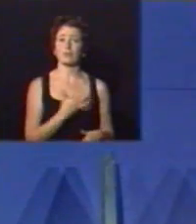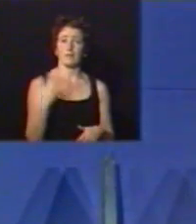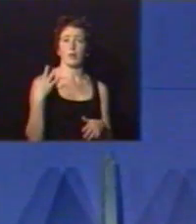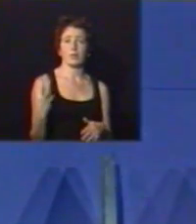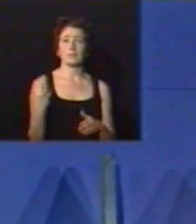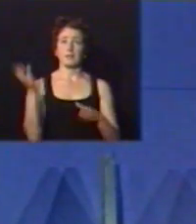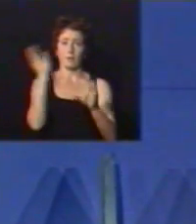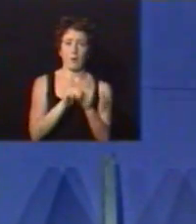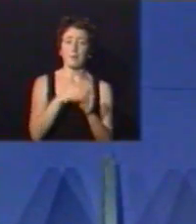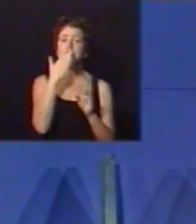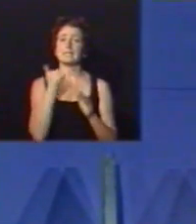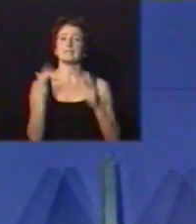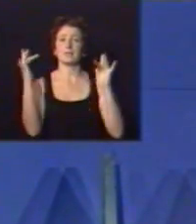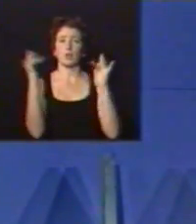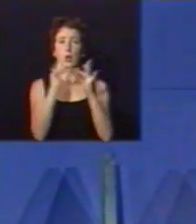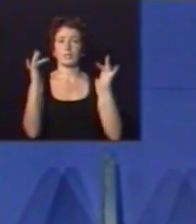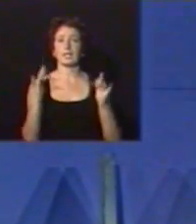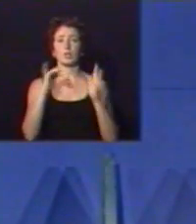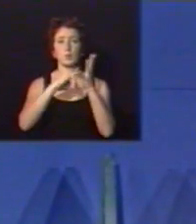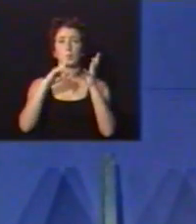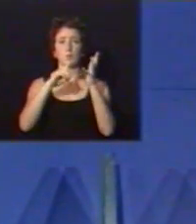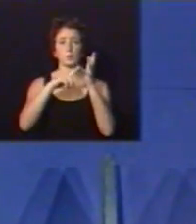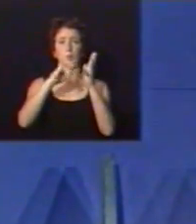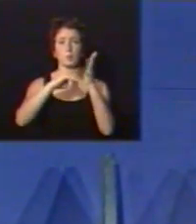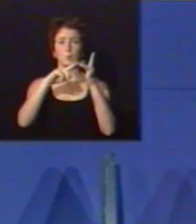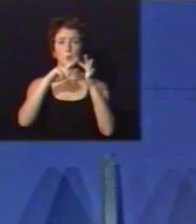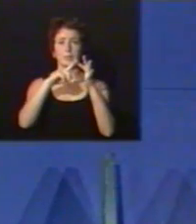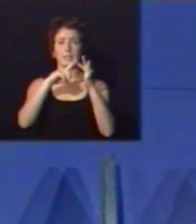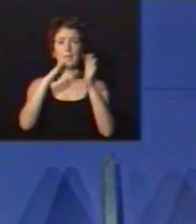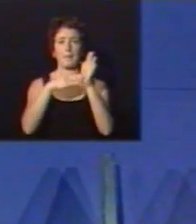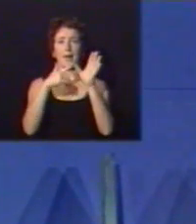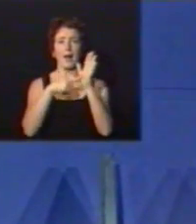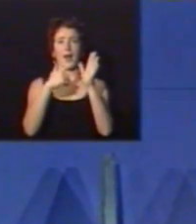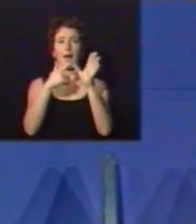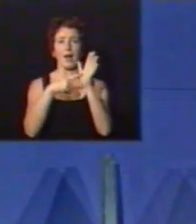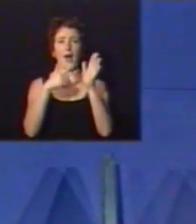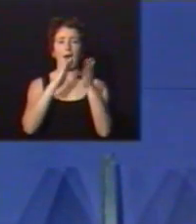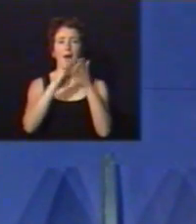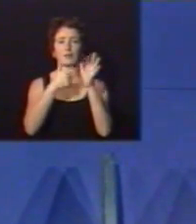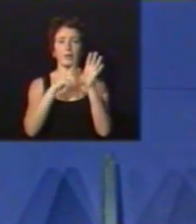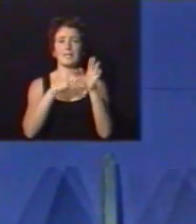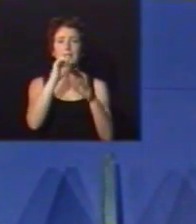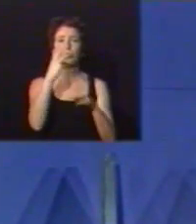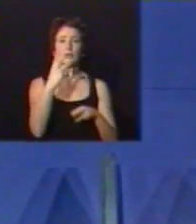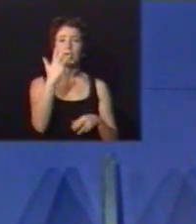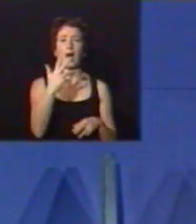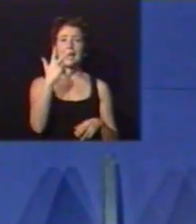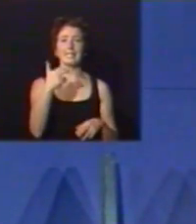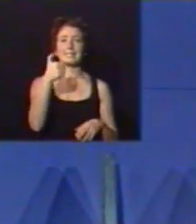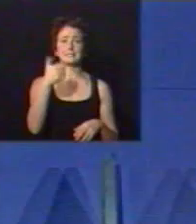these, could we get you to contact Susie Malahartre on